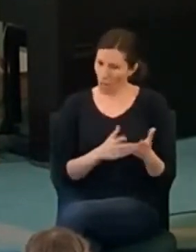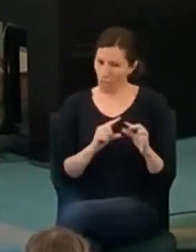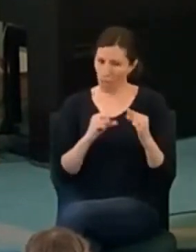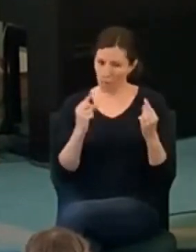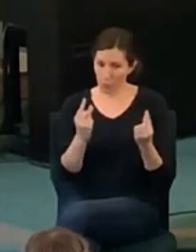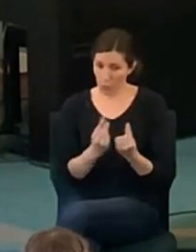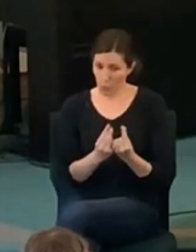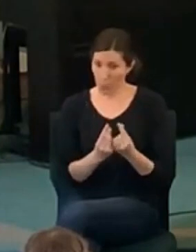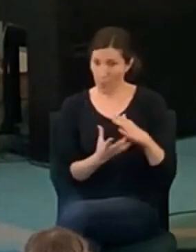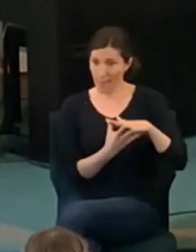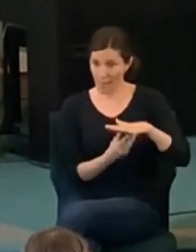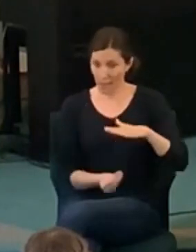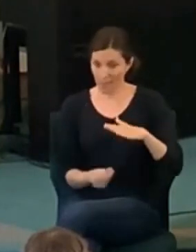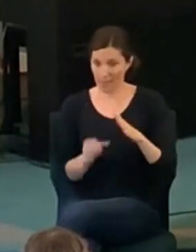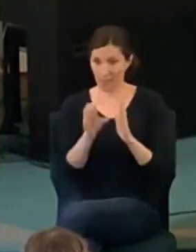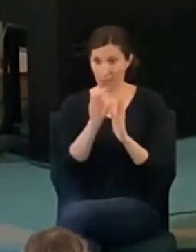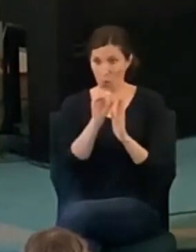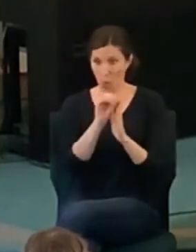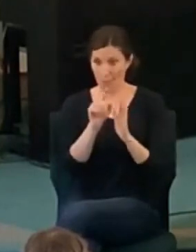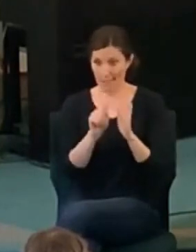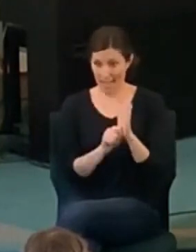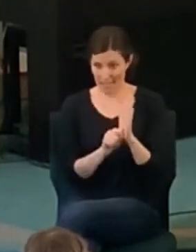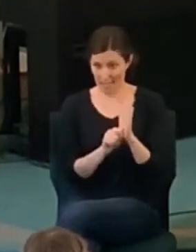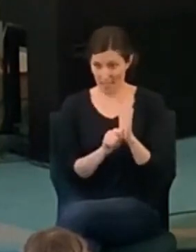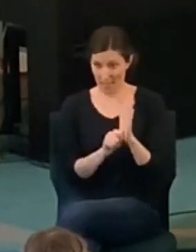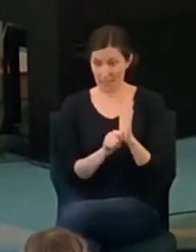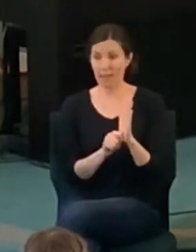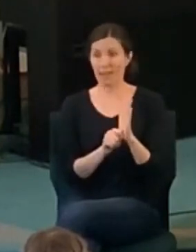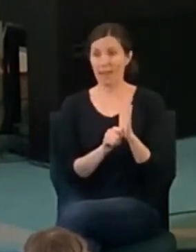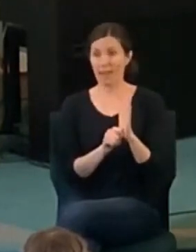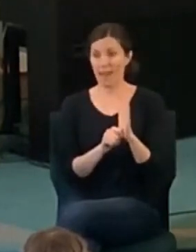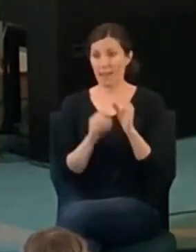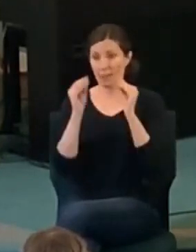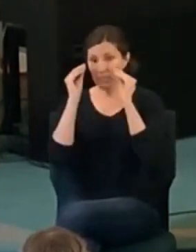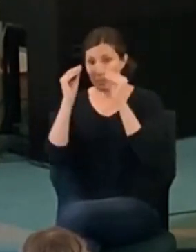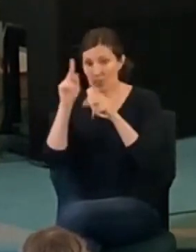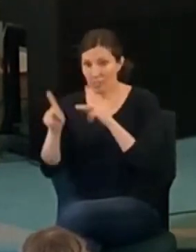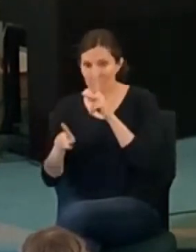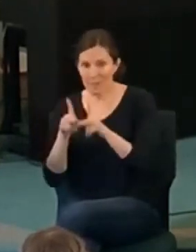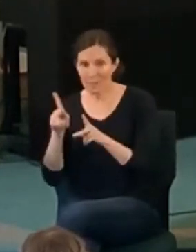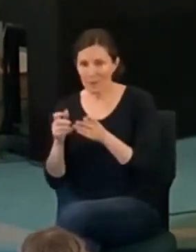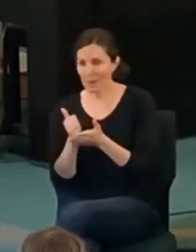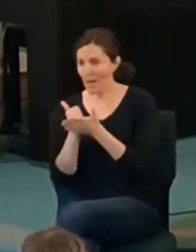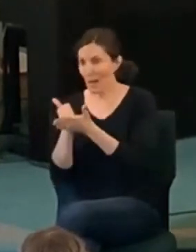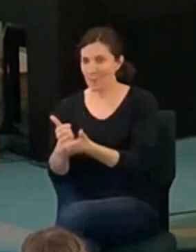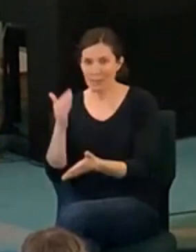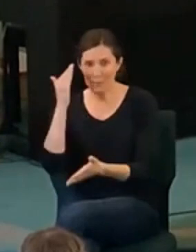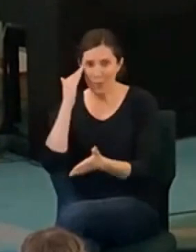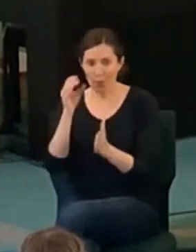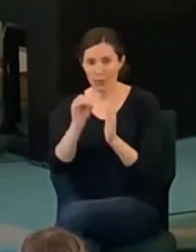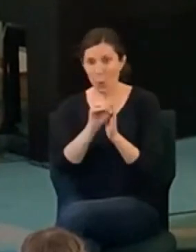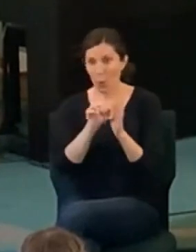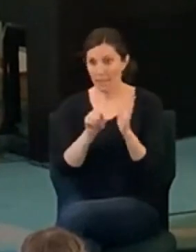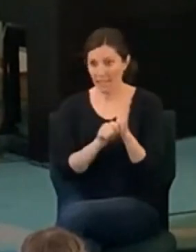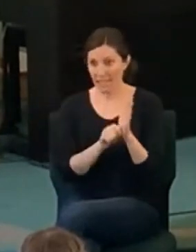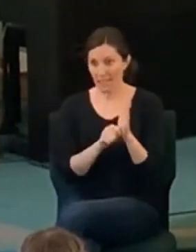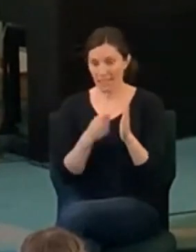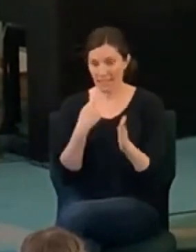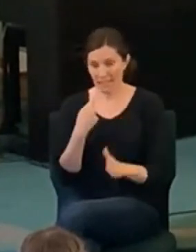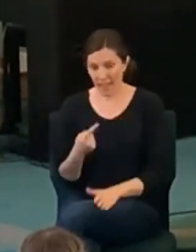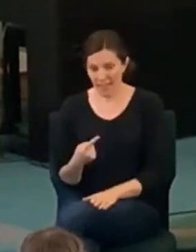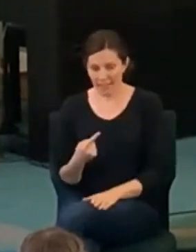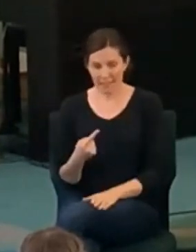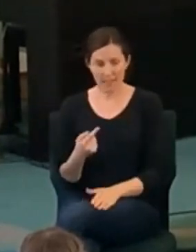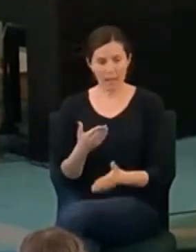NIV, it puts it probably a little better. It calls them teachers of the law, which I think is a good way to describe them, or